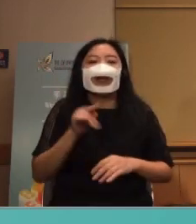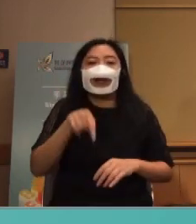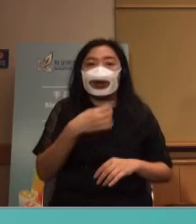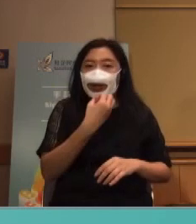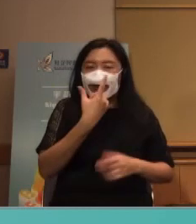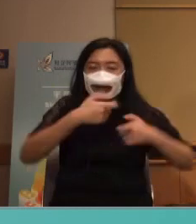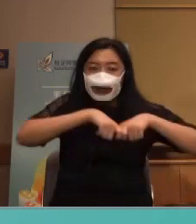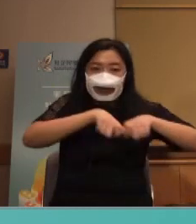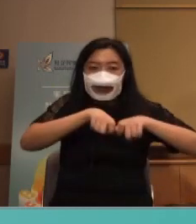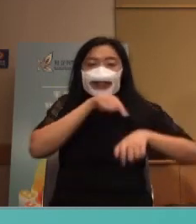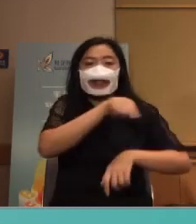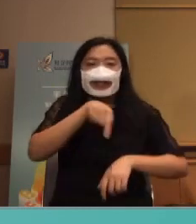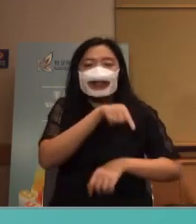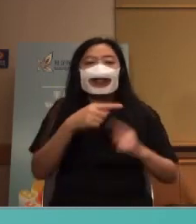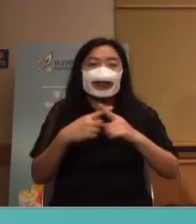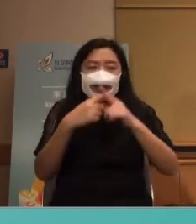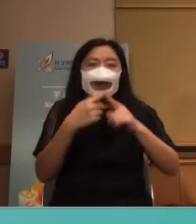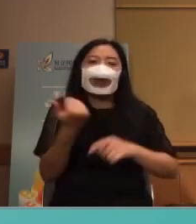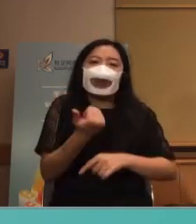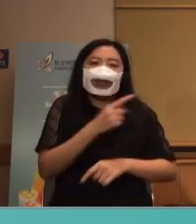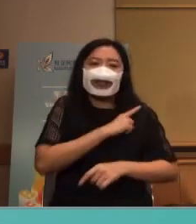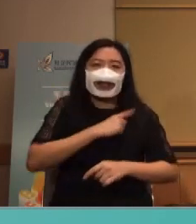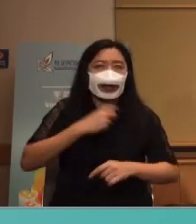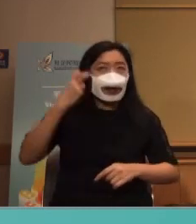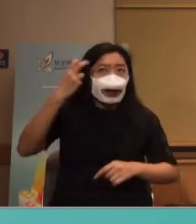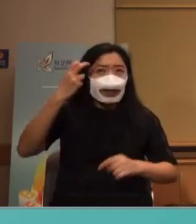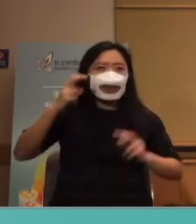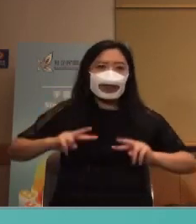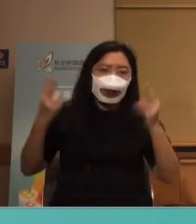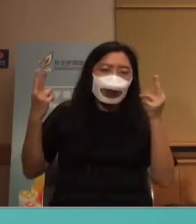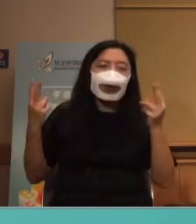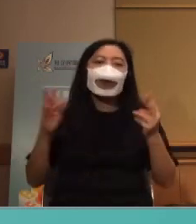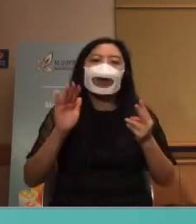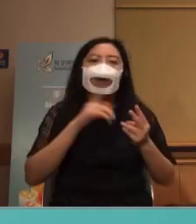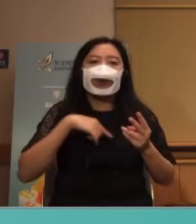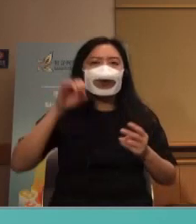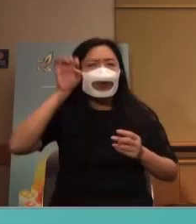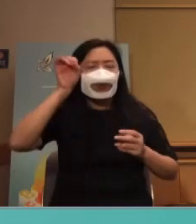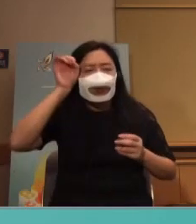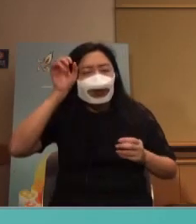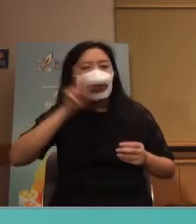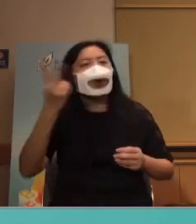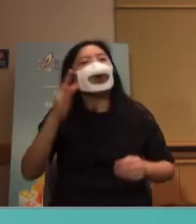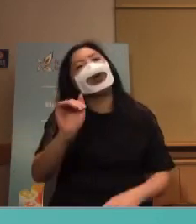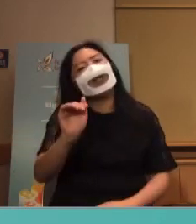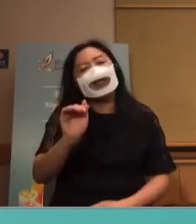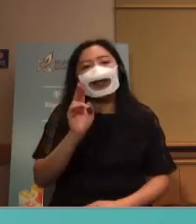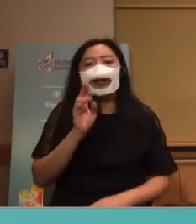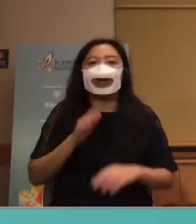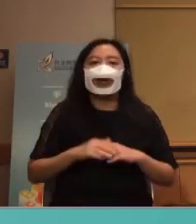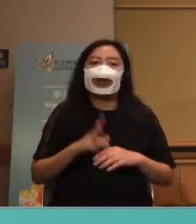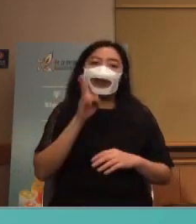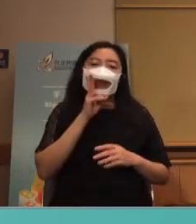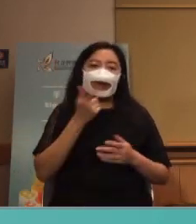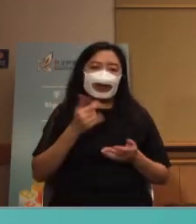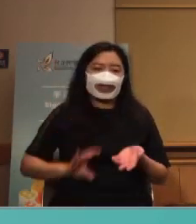a bit of a mindset change, right, in terms of impact. Because I know as an investment, you always look at it compared